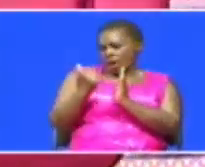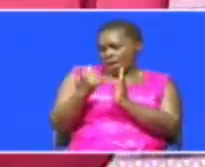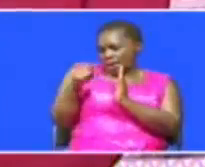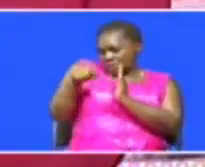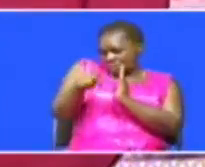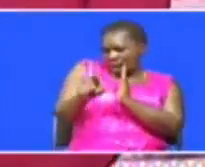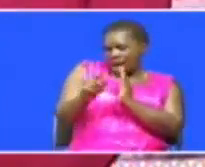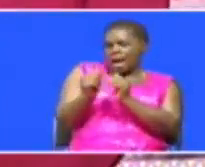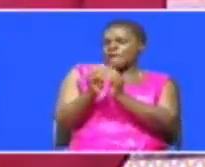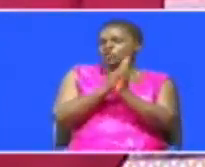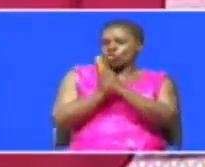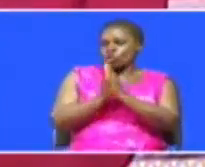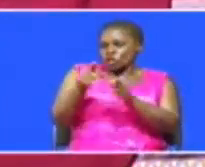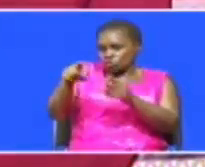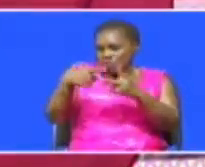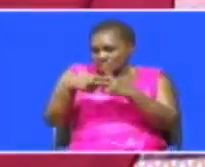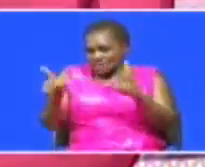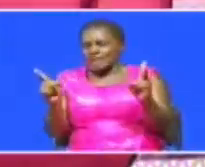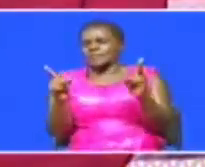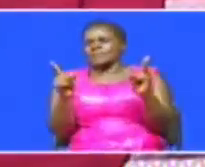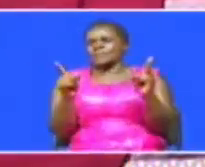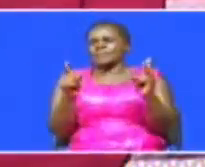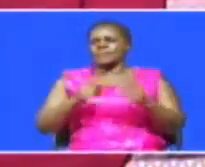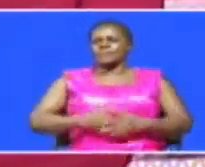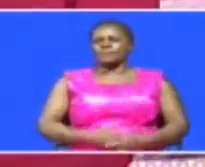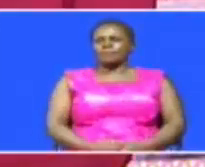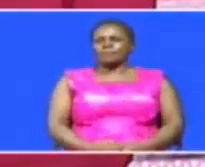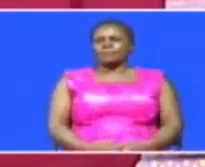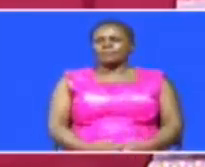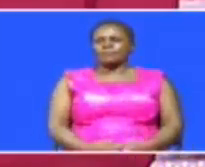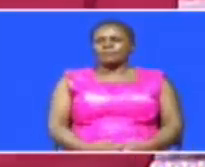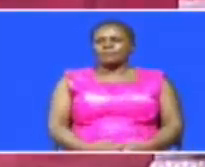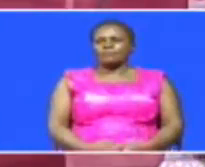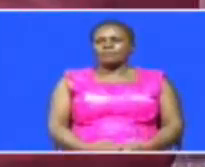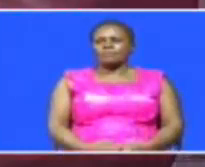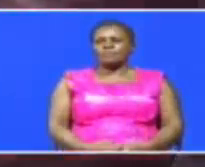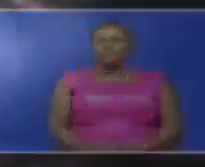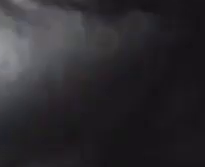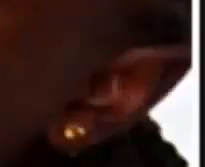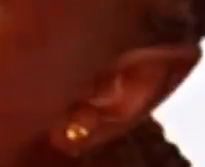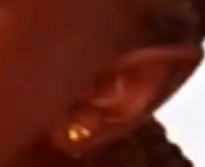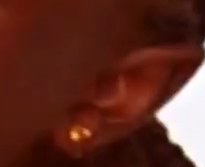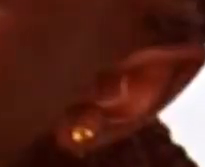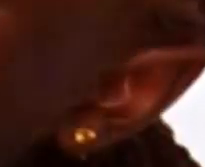hers is where yours begins. Duncan Khaemba, KTN News.